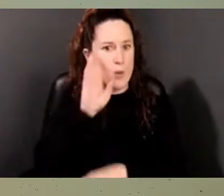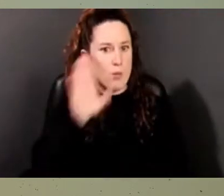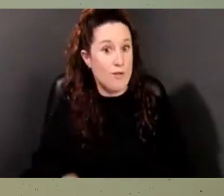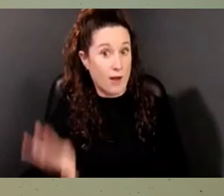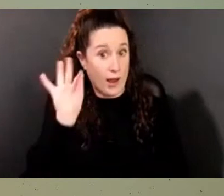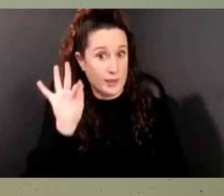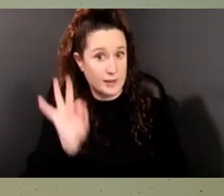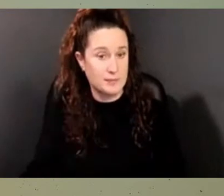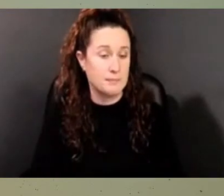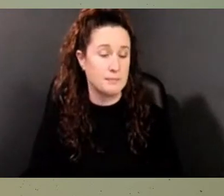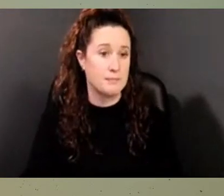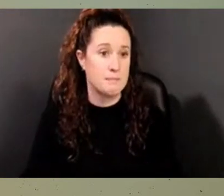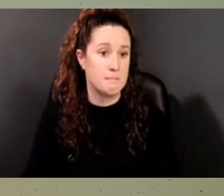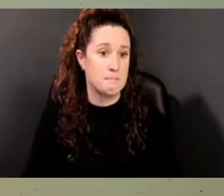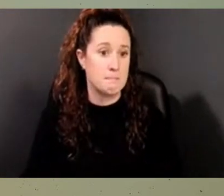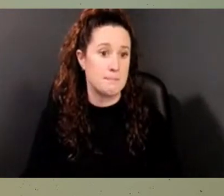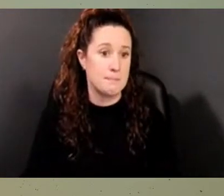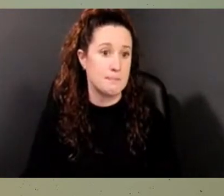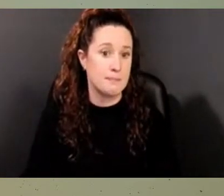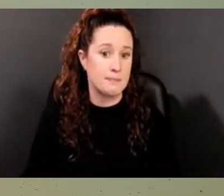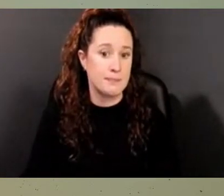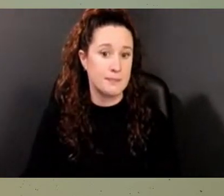slide.